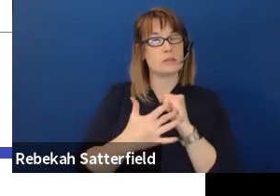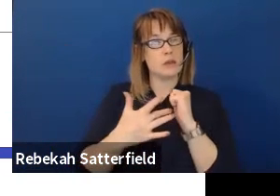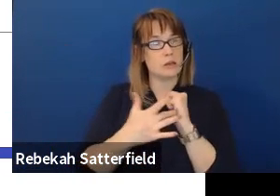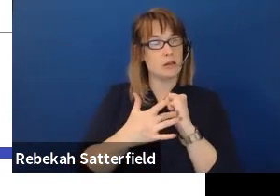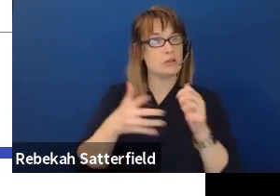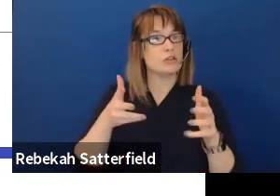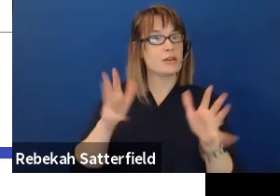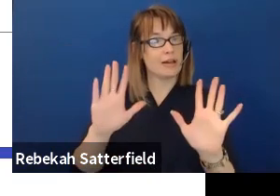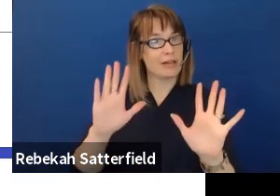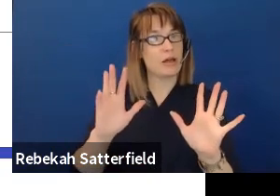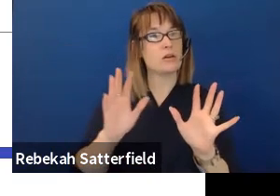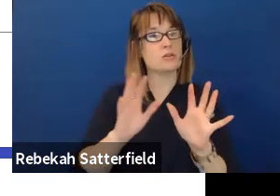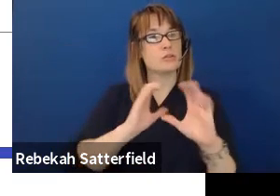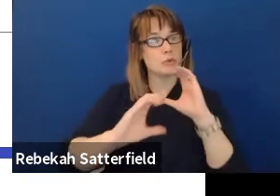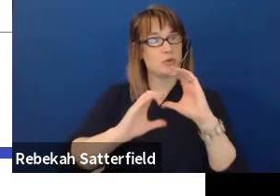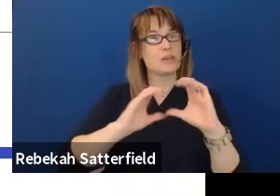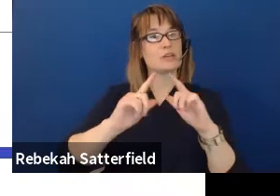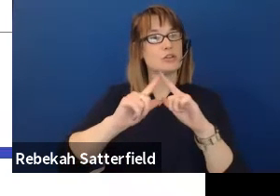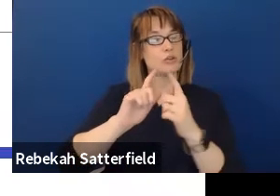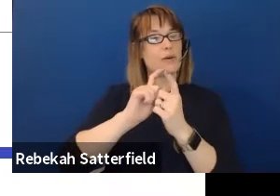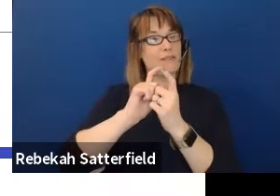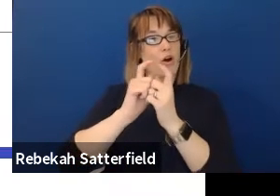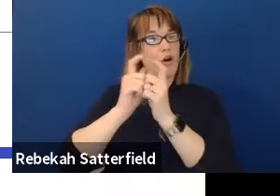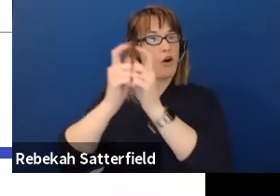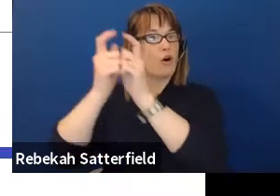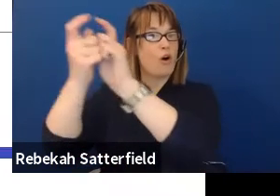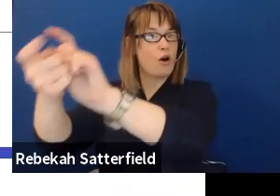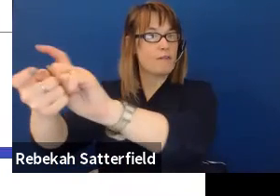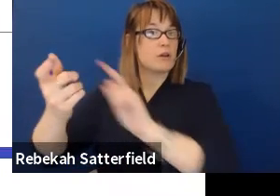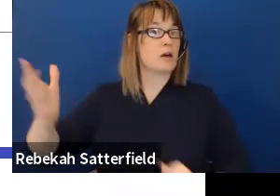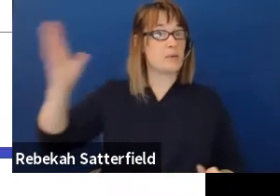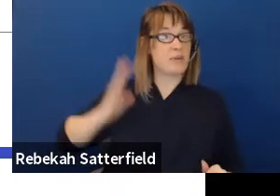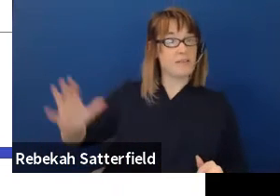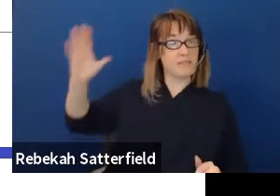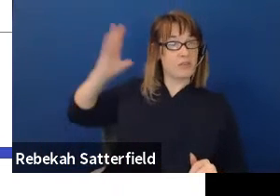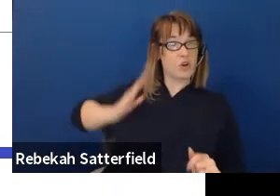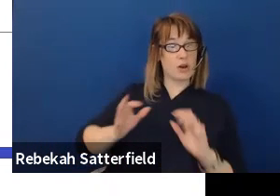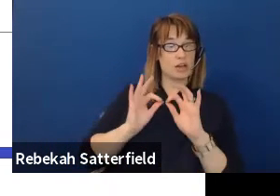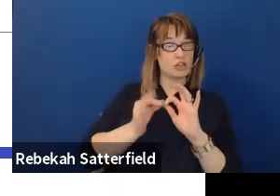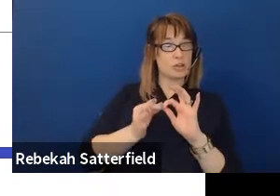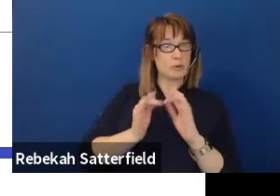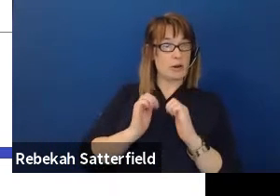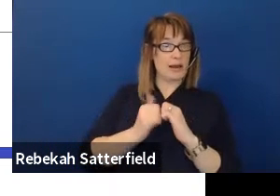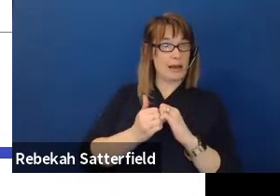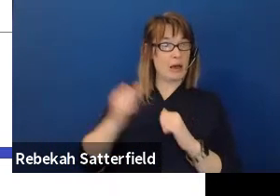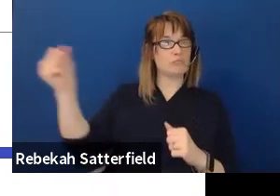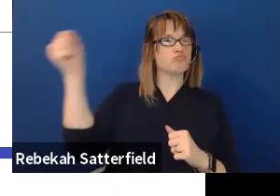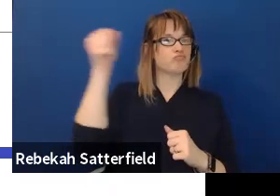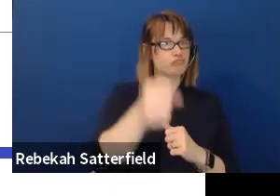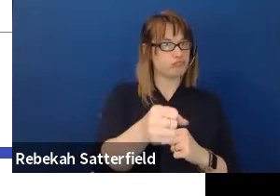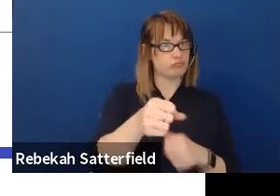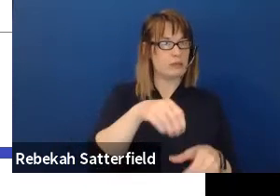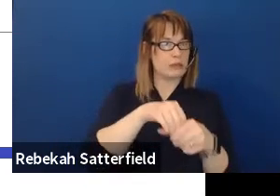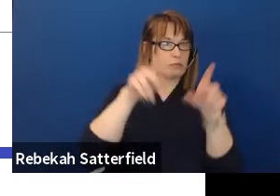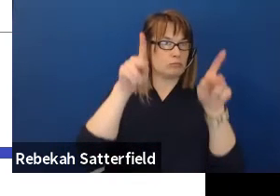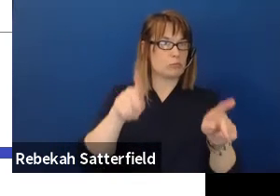methods to change over the years. In the beginning, the only delivery method we had was in person or on-site. Soon we